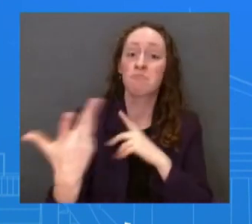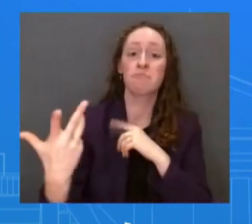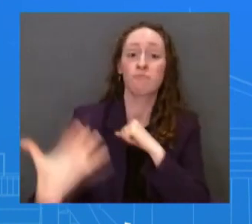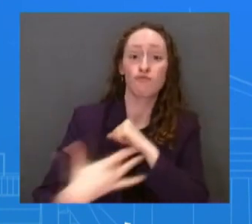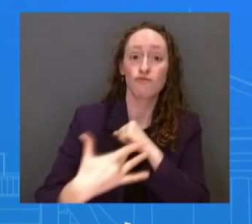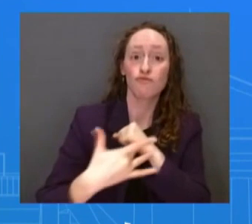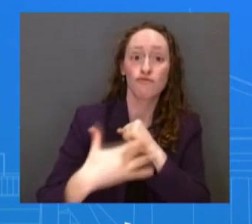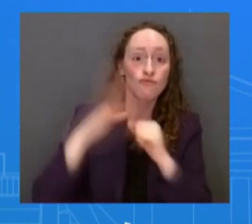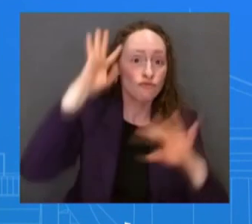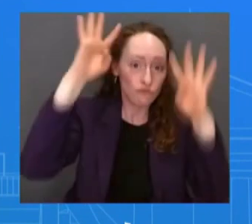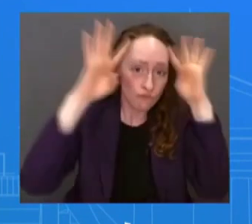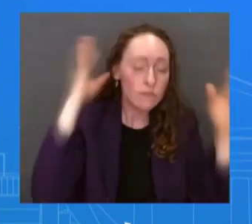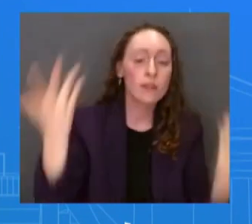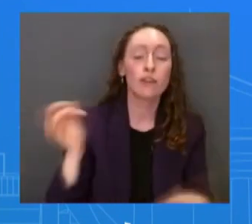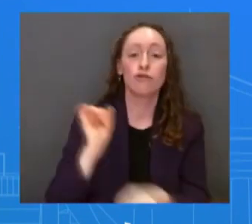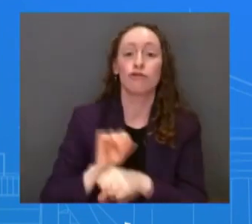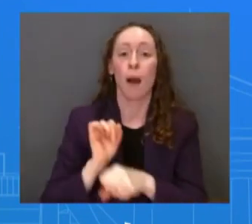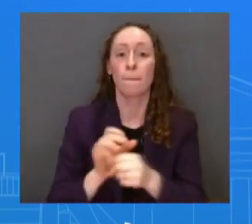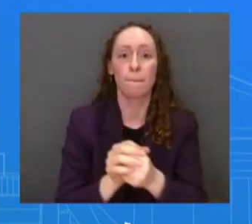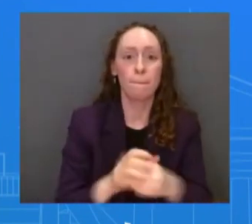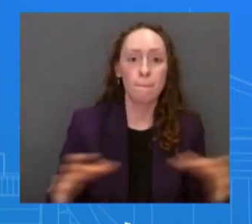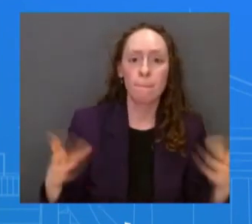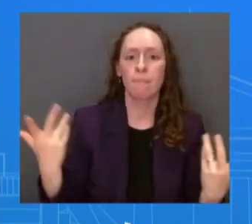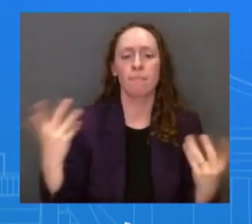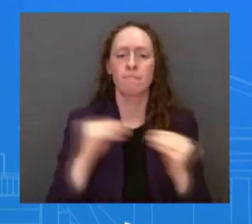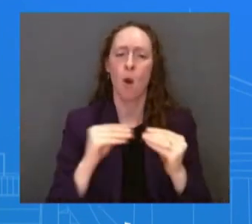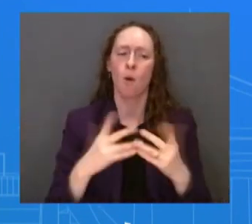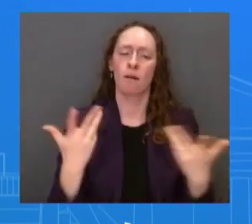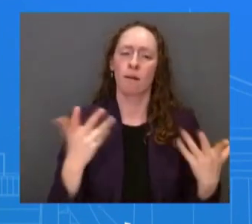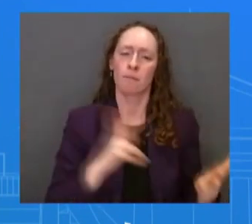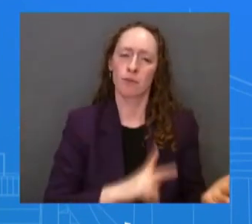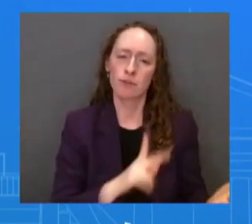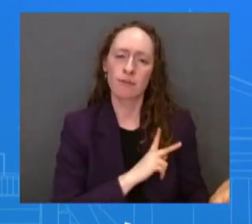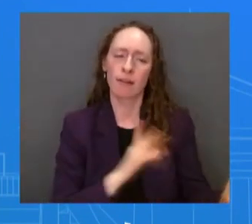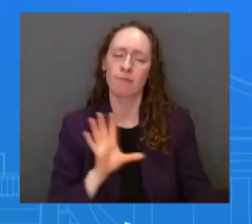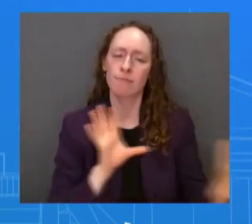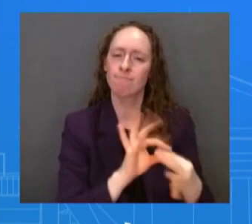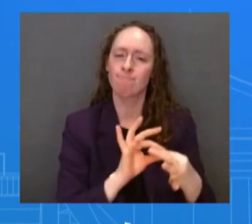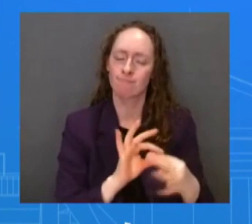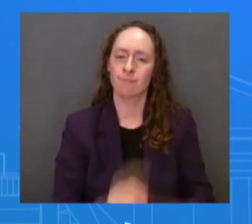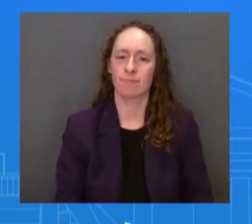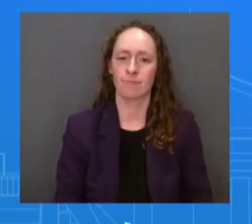Again, one of the most consequential relationships that we have in the United States in the